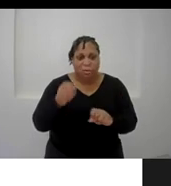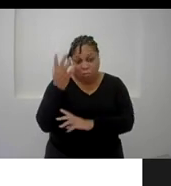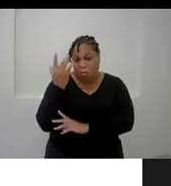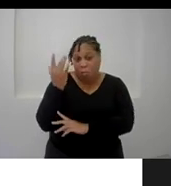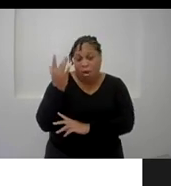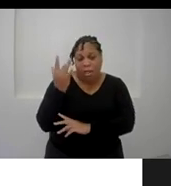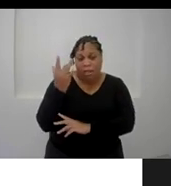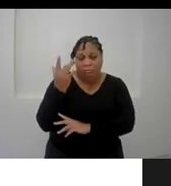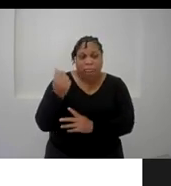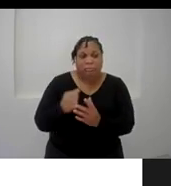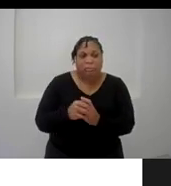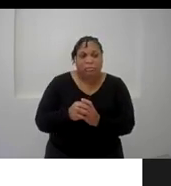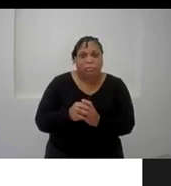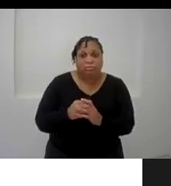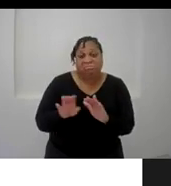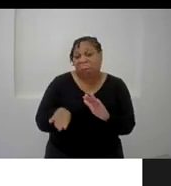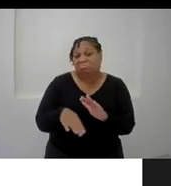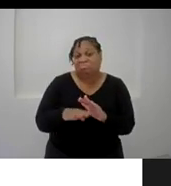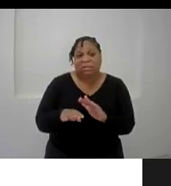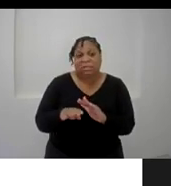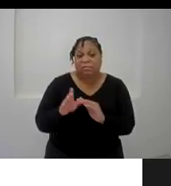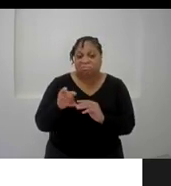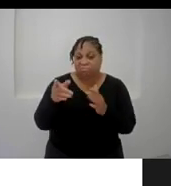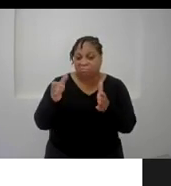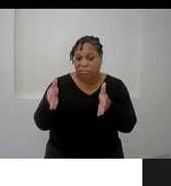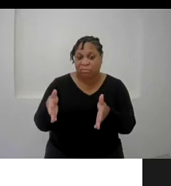And basically, when that person is